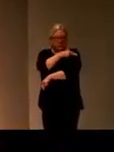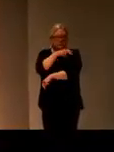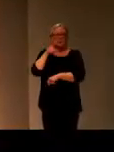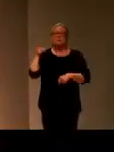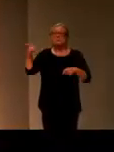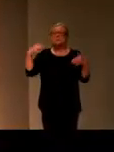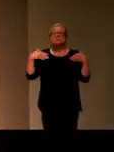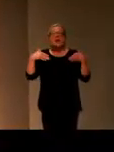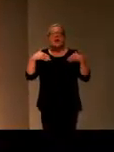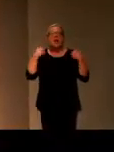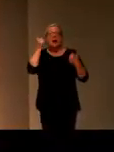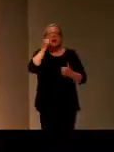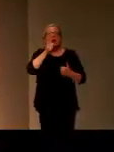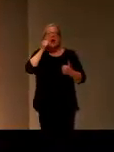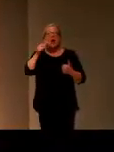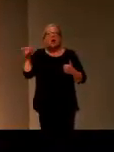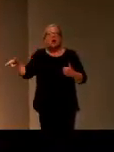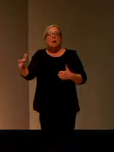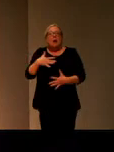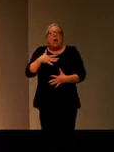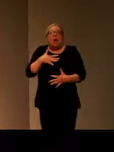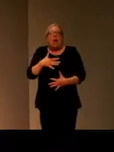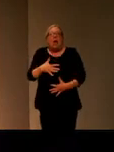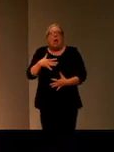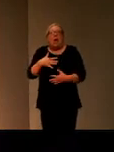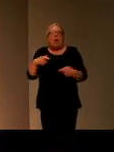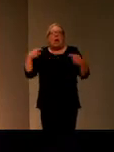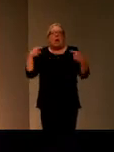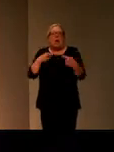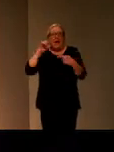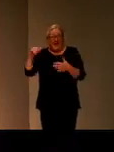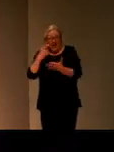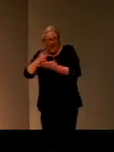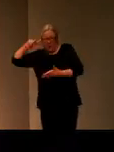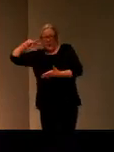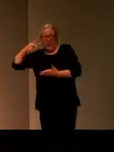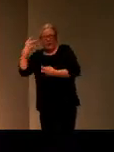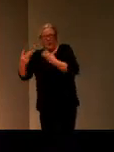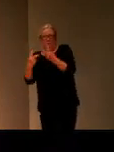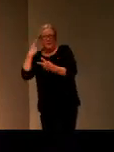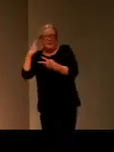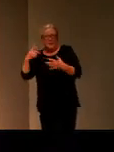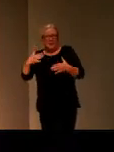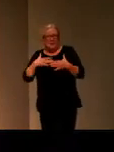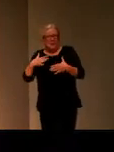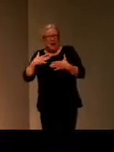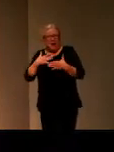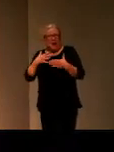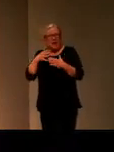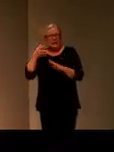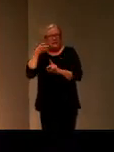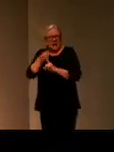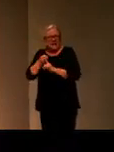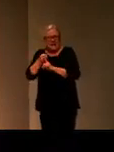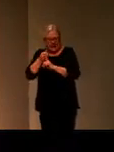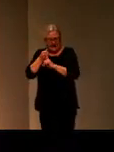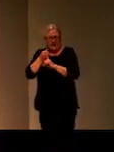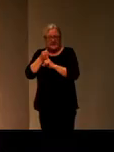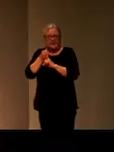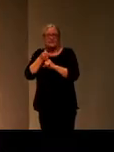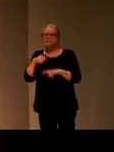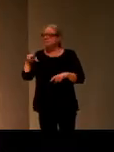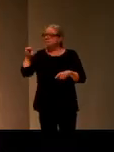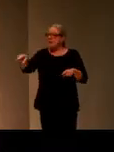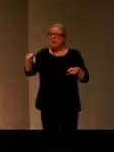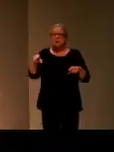presented struggling to breathe. It was her third visit that week for an asthma attack. As we connected her